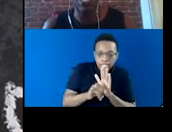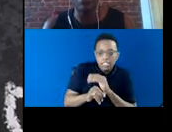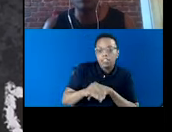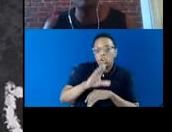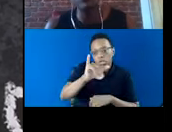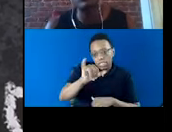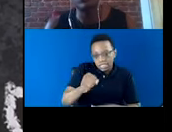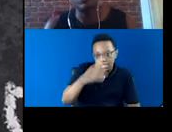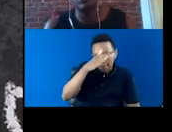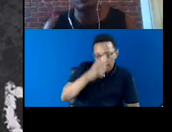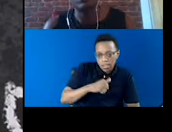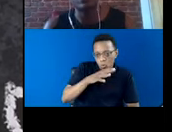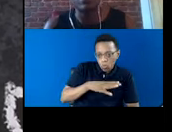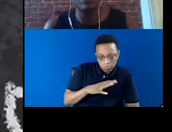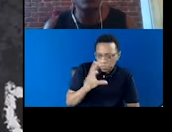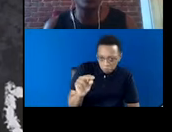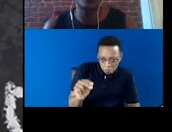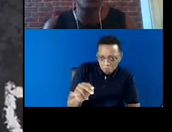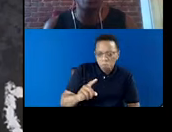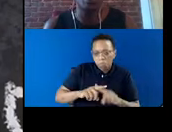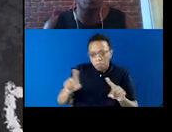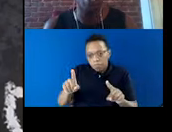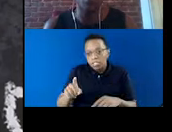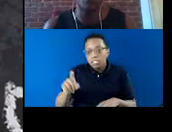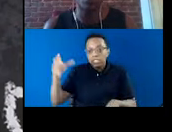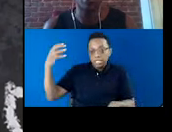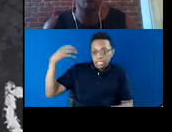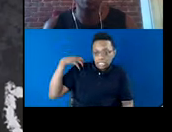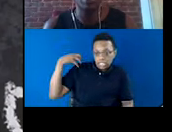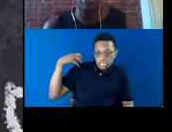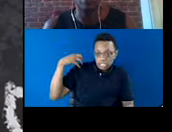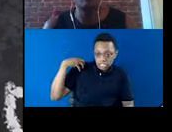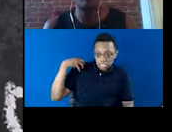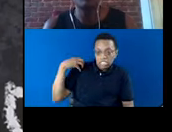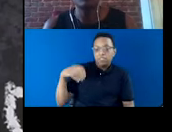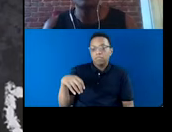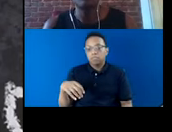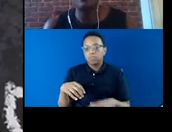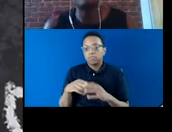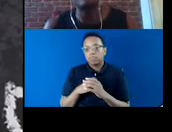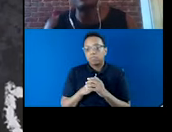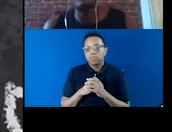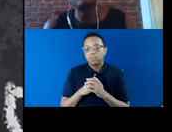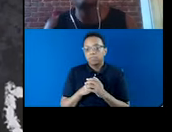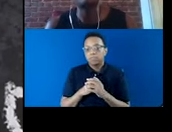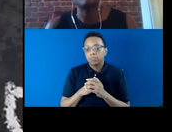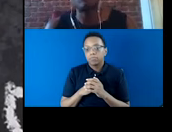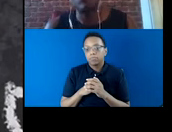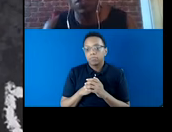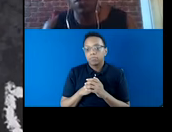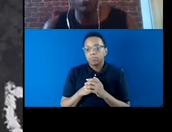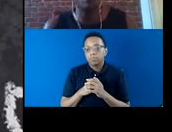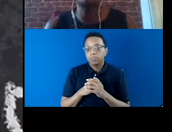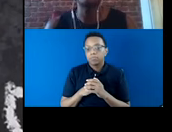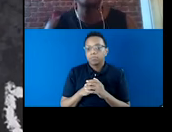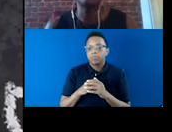we do today, but also that the cacique, or the chief, as the Spanish referred to him, replied that the Indian was his